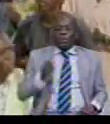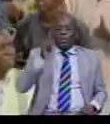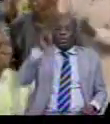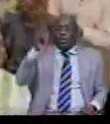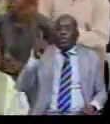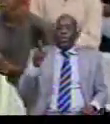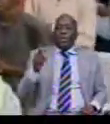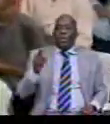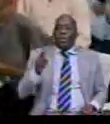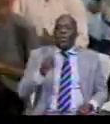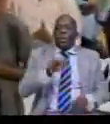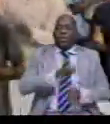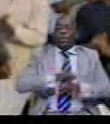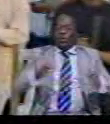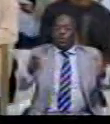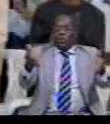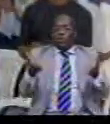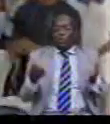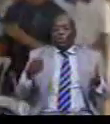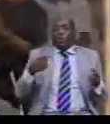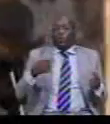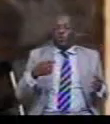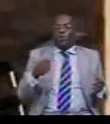Wanna harm me,